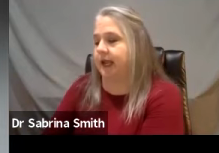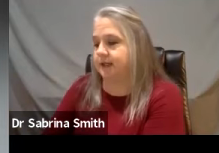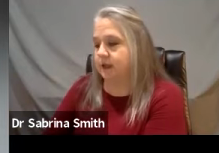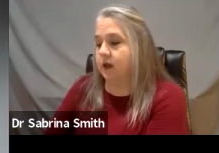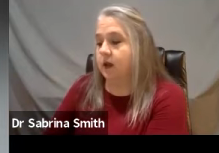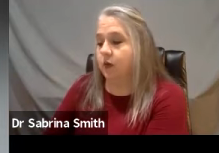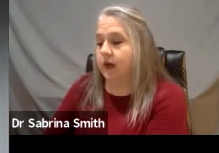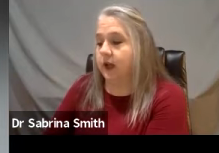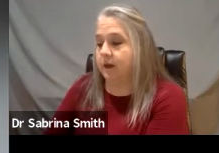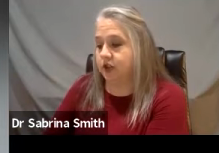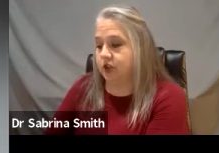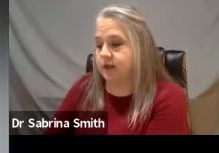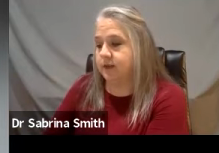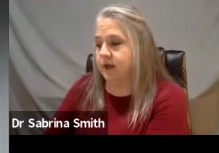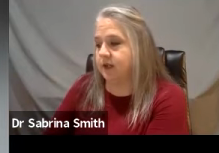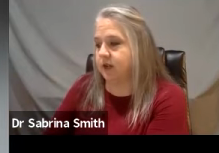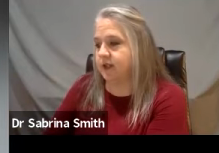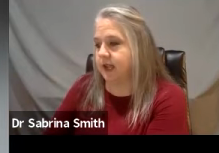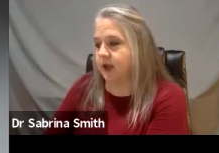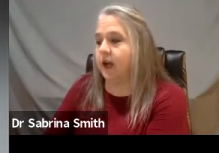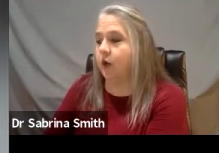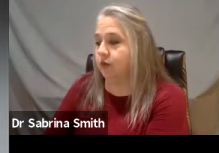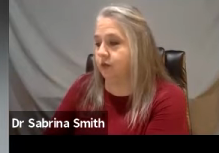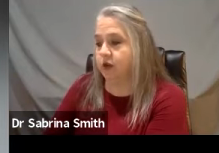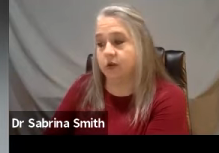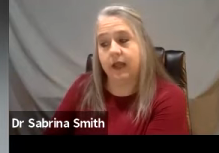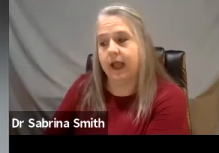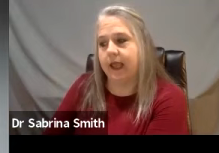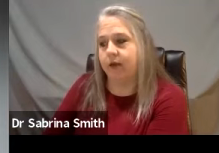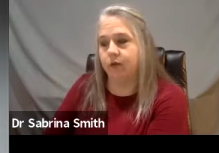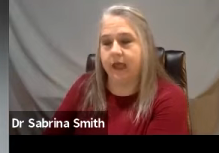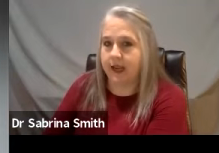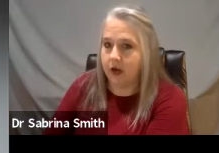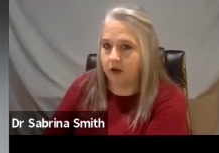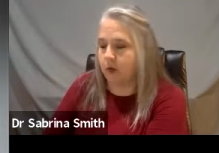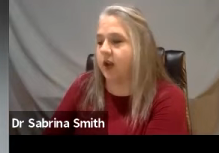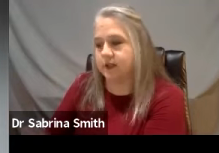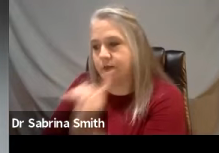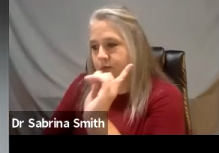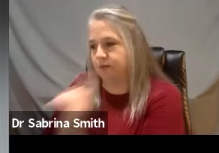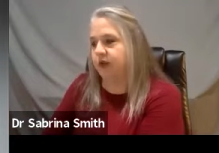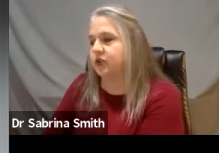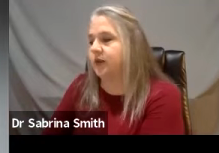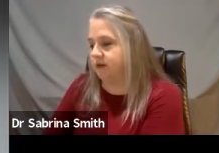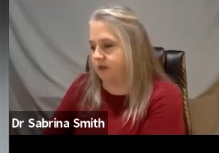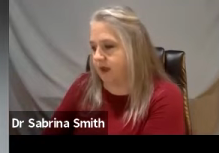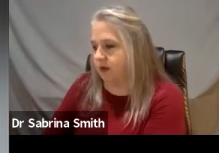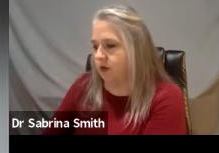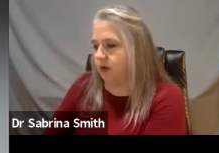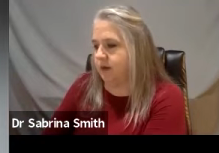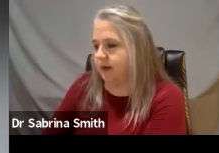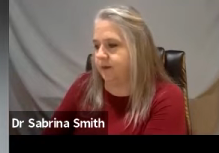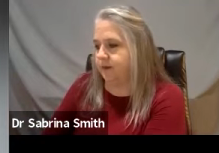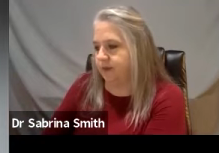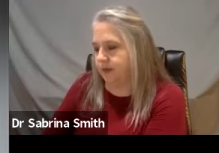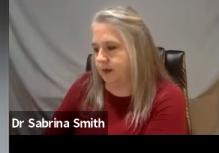a glance. I'm gonna show you something else here in a second. I know that you're like, we can't hear the product. There's a reason for that though. Hold